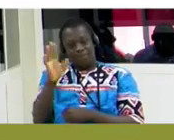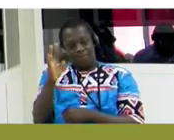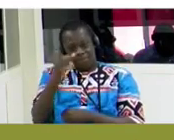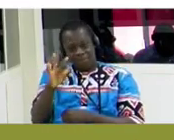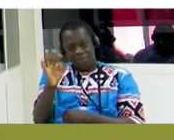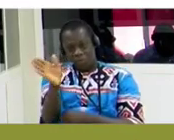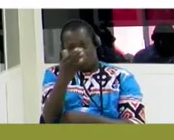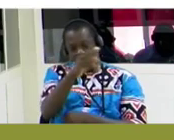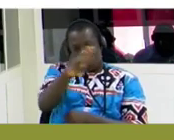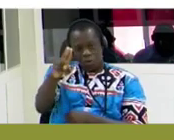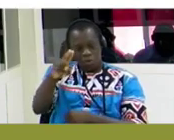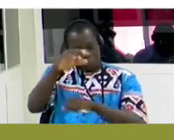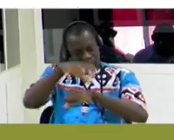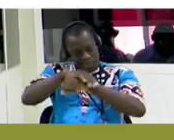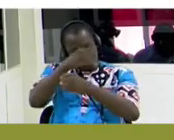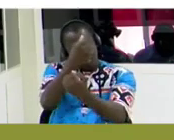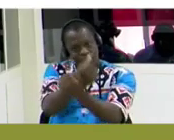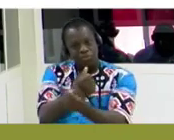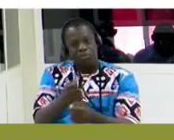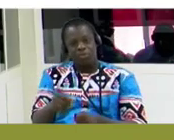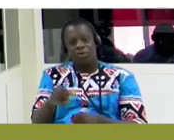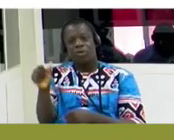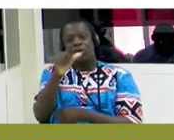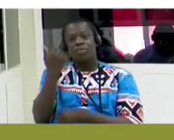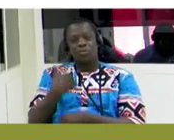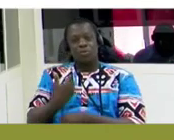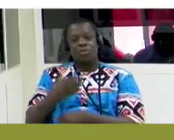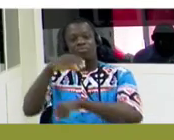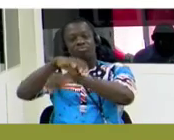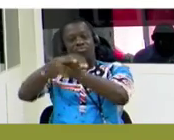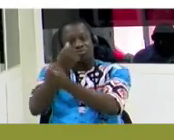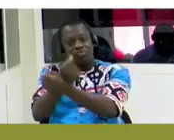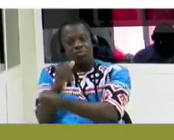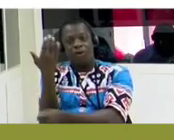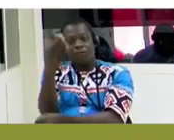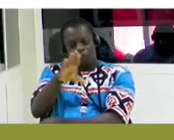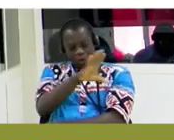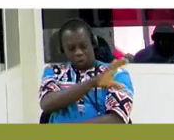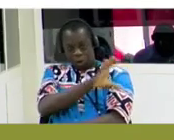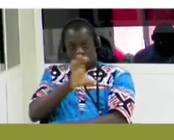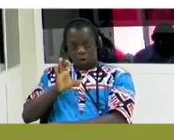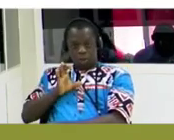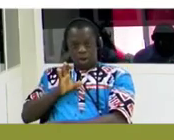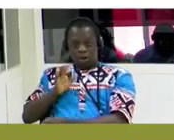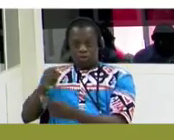Because some were arrested from their compounds to Yundu and Lok.